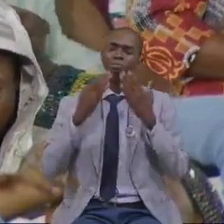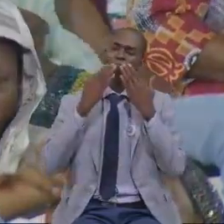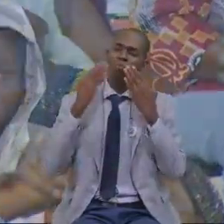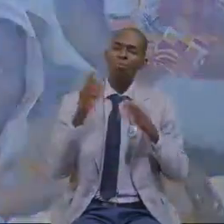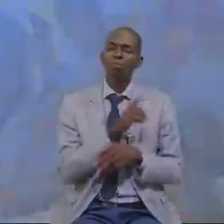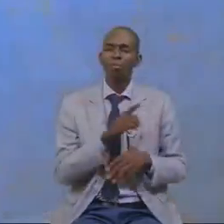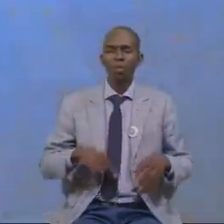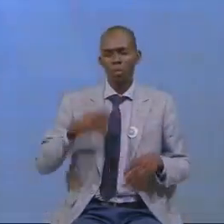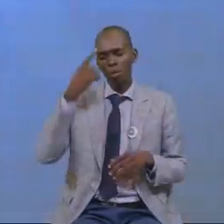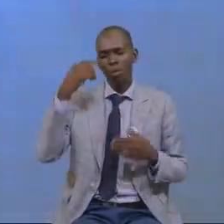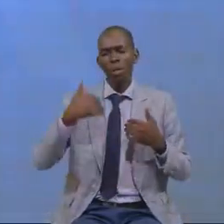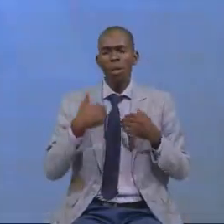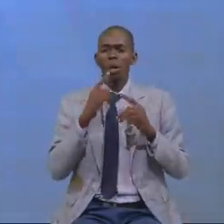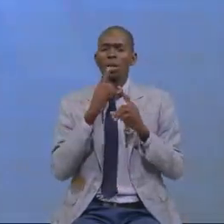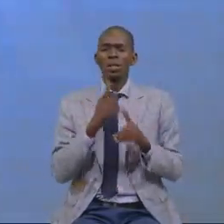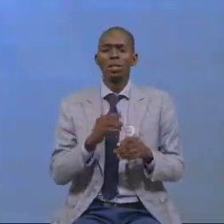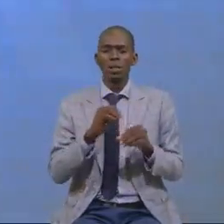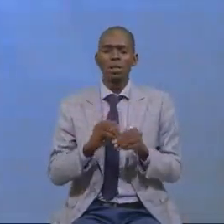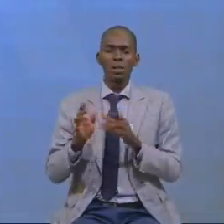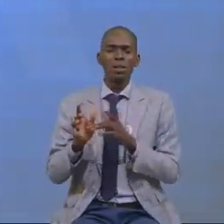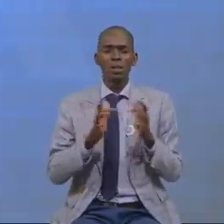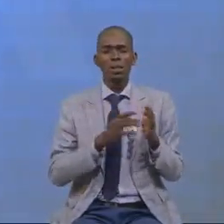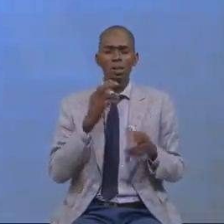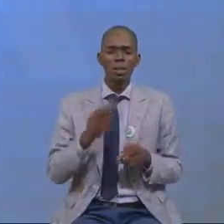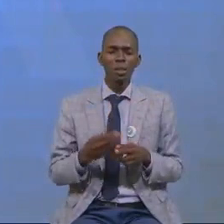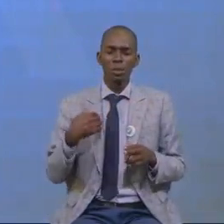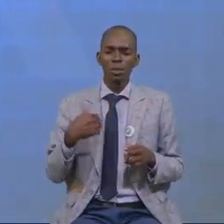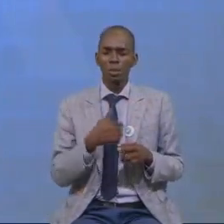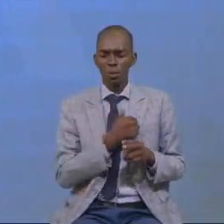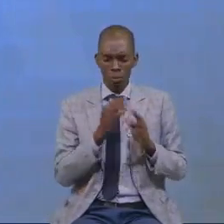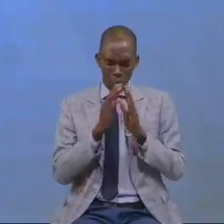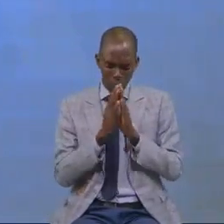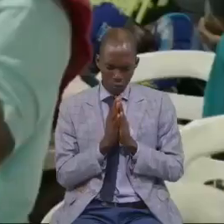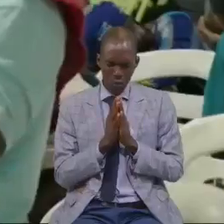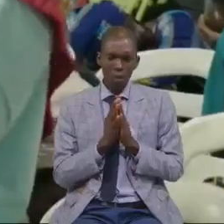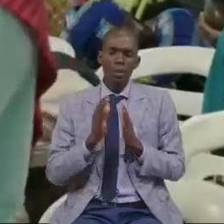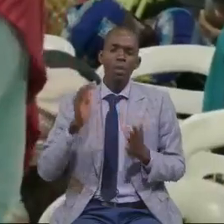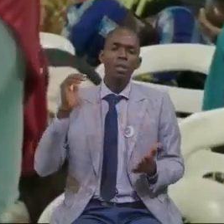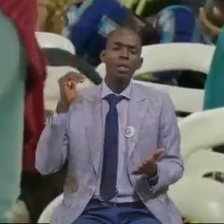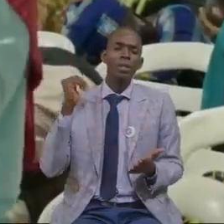because we know you have answered. In Jesus' name we pray.